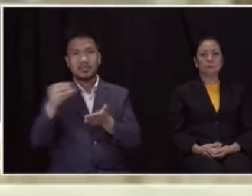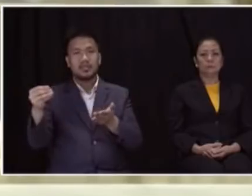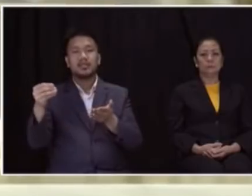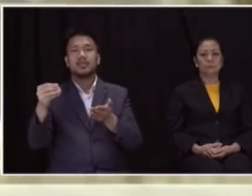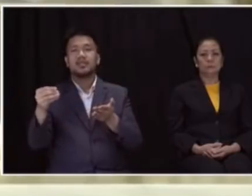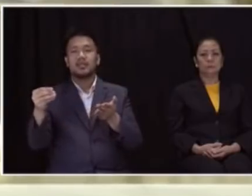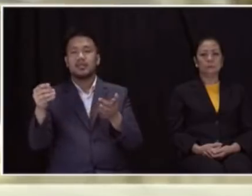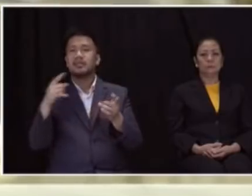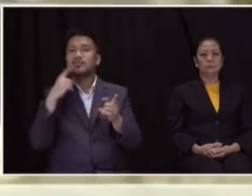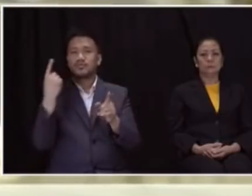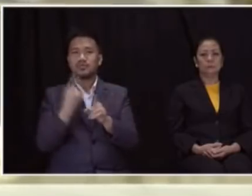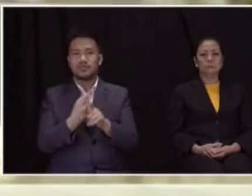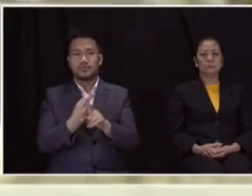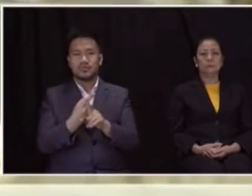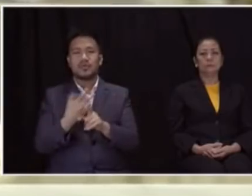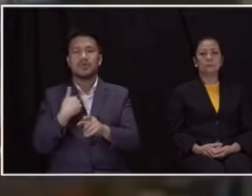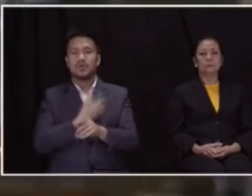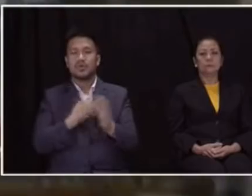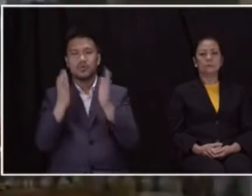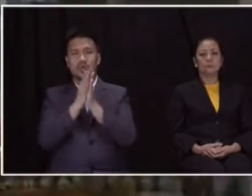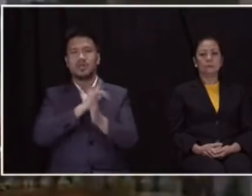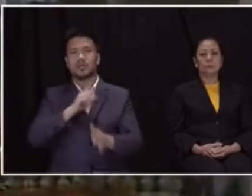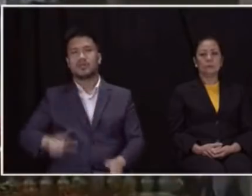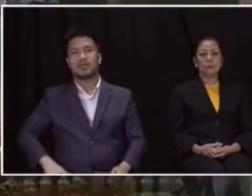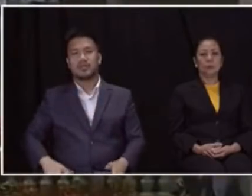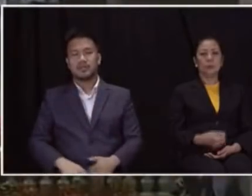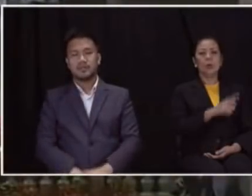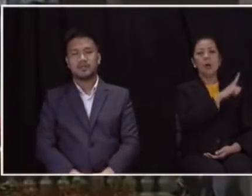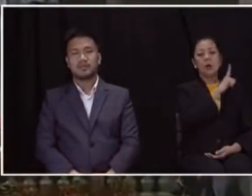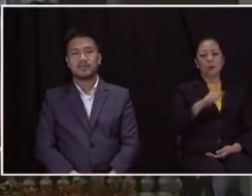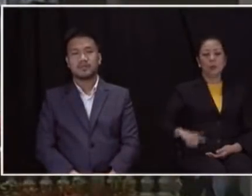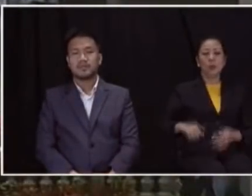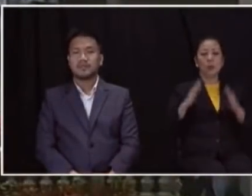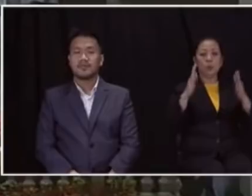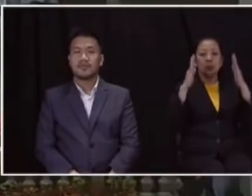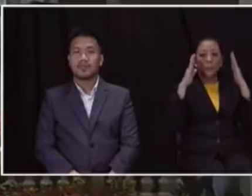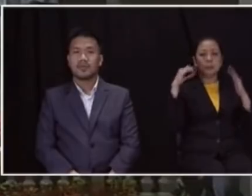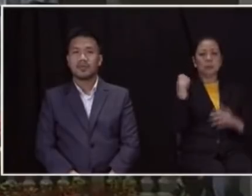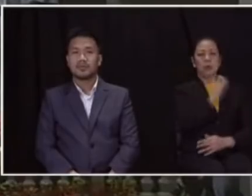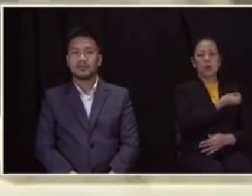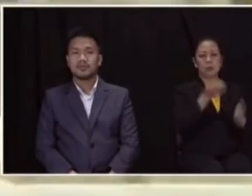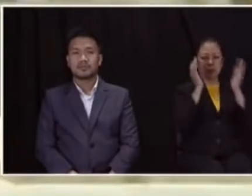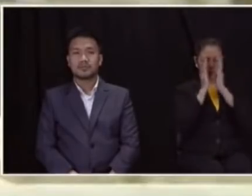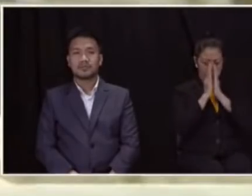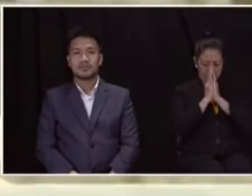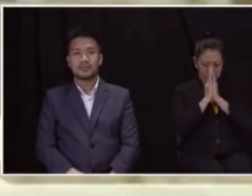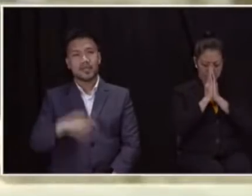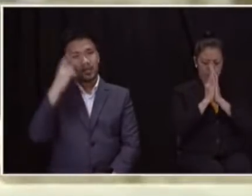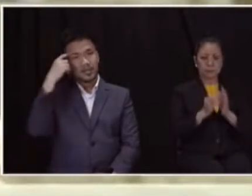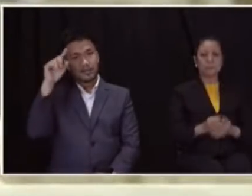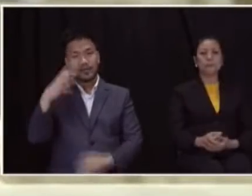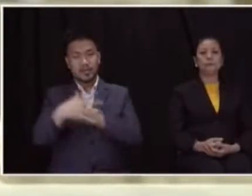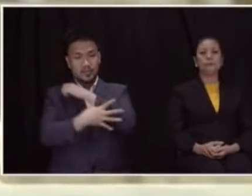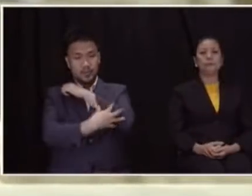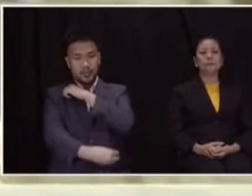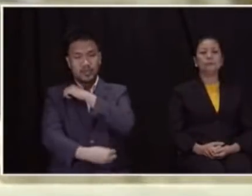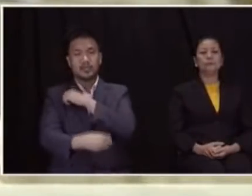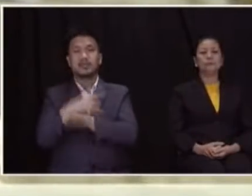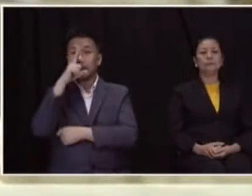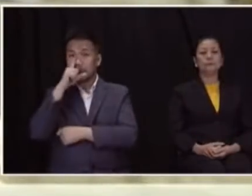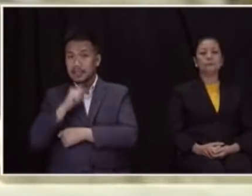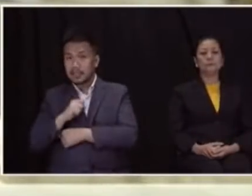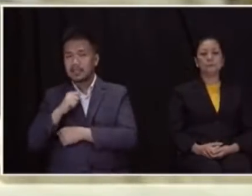integrity, let us pray to the Lord. Lord, hear our prayer. For the poor, the elderly,